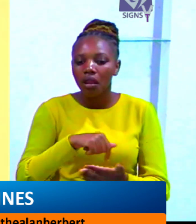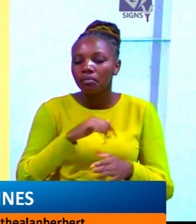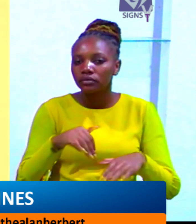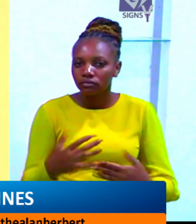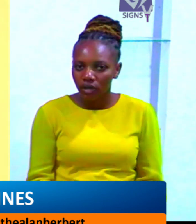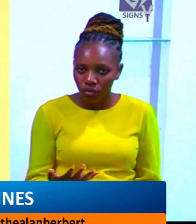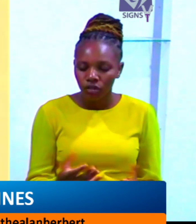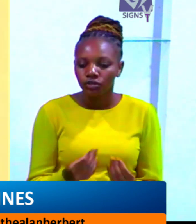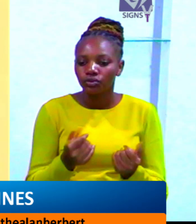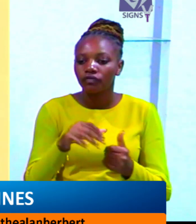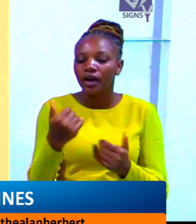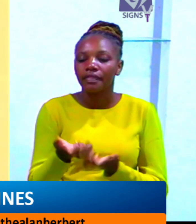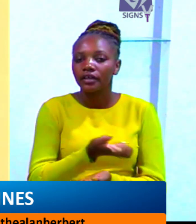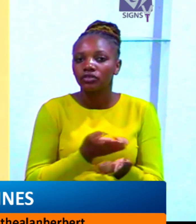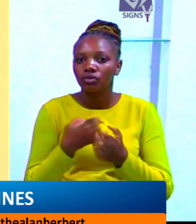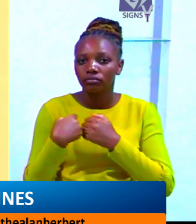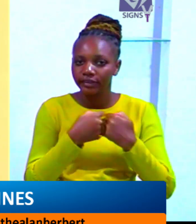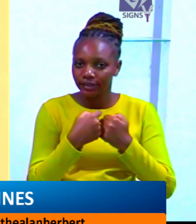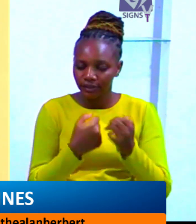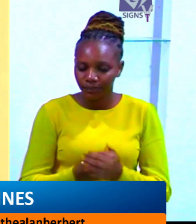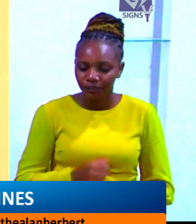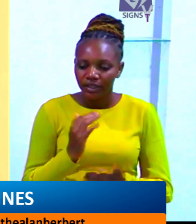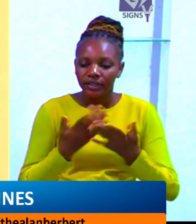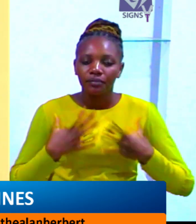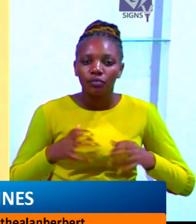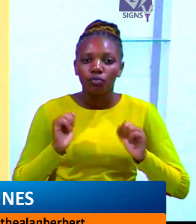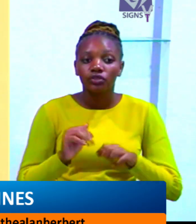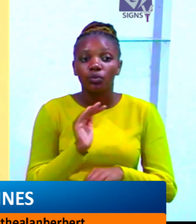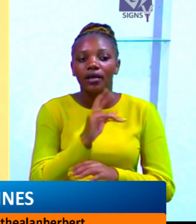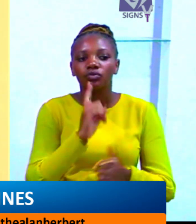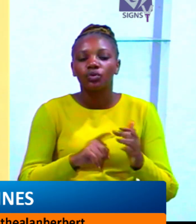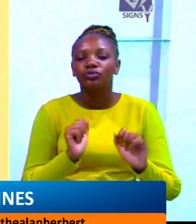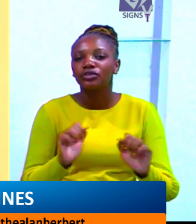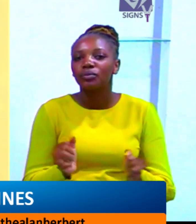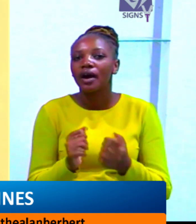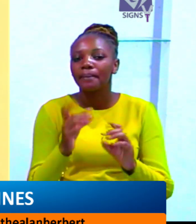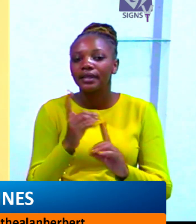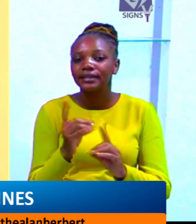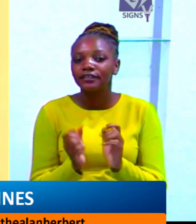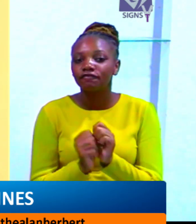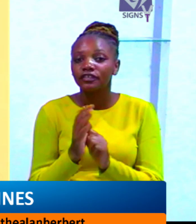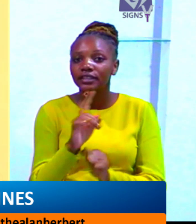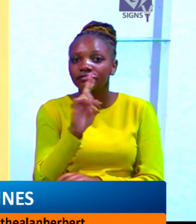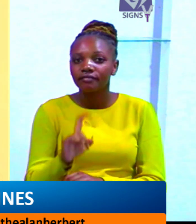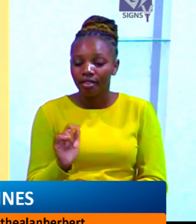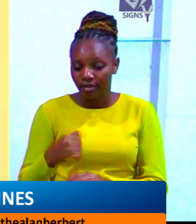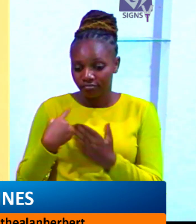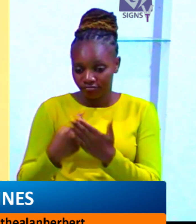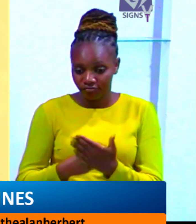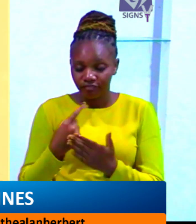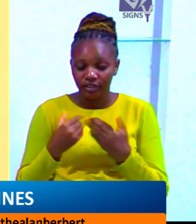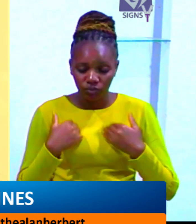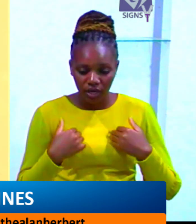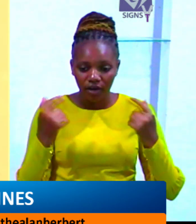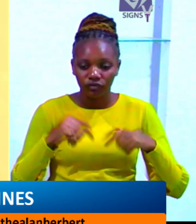the rest of the economy. Some of you will ask me the question, what will happen on the 14th? Based on the conversation we're having today, that August